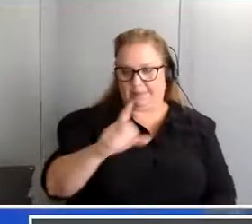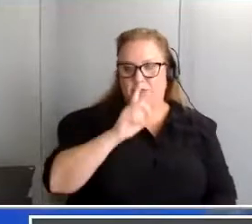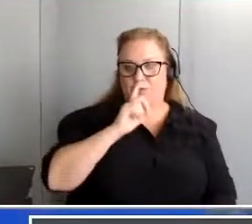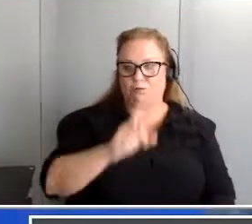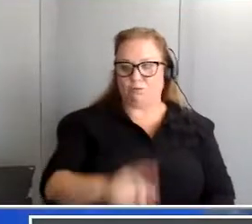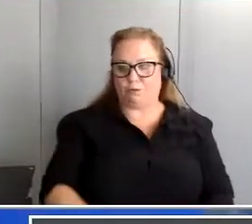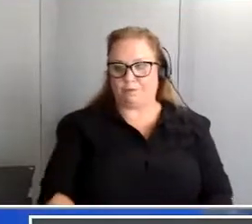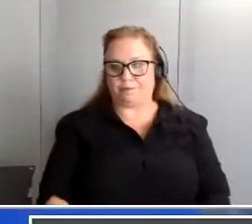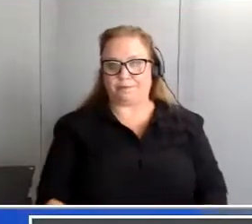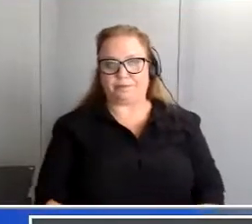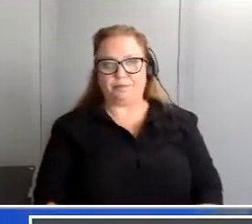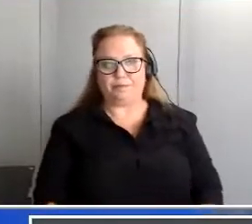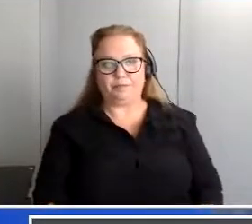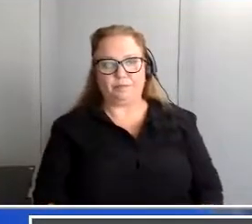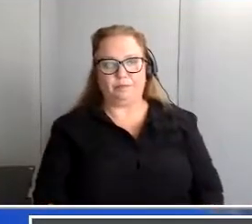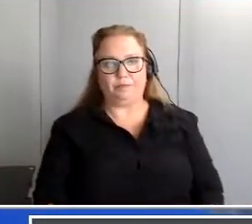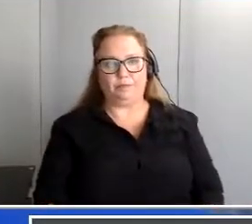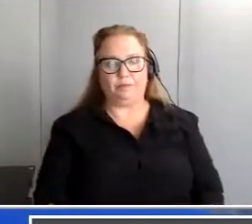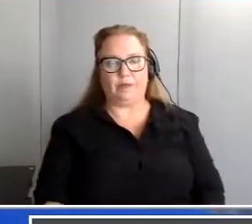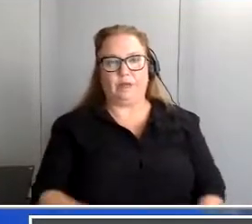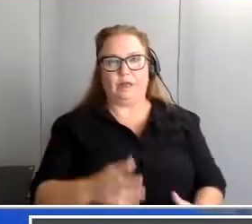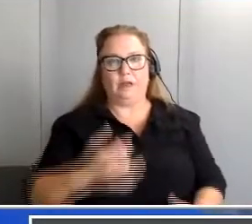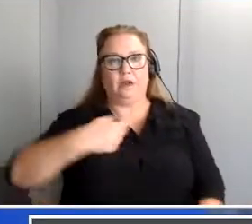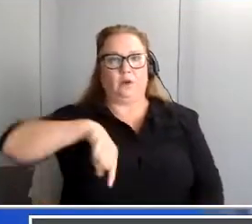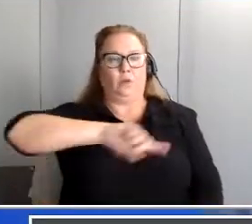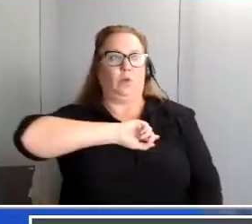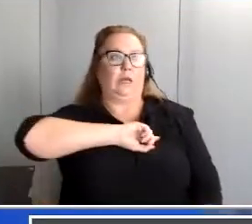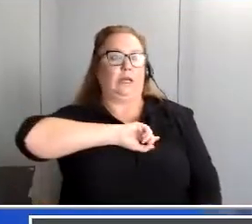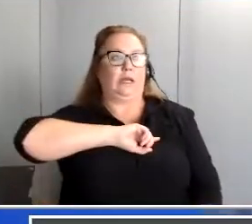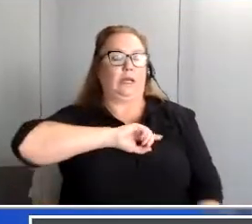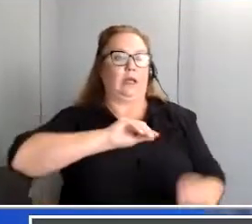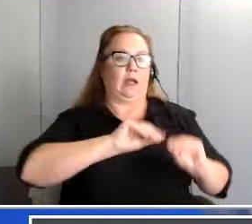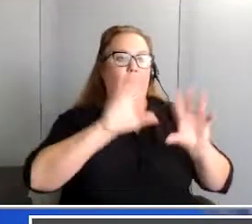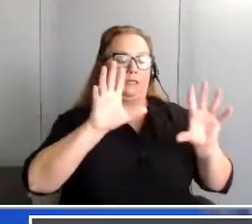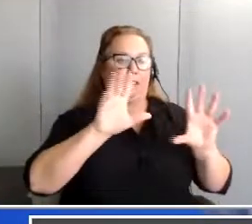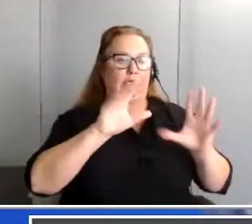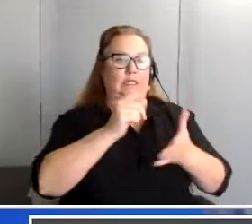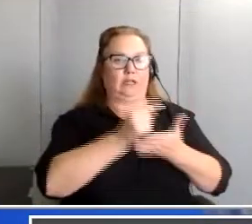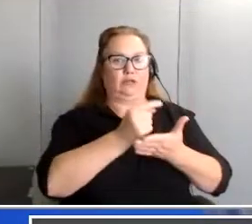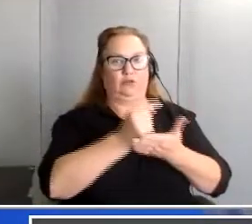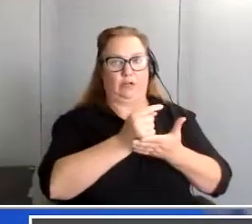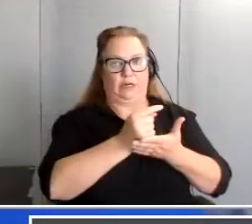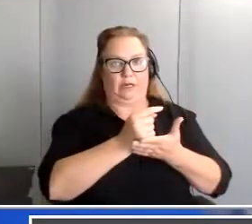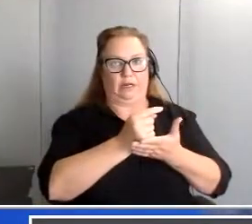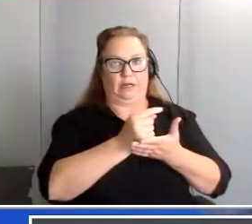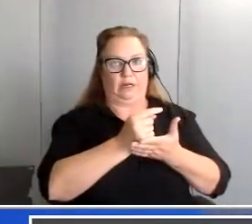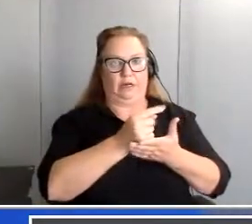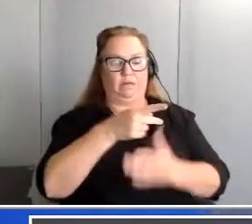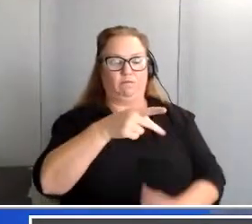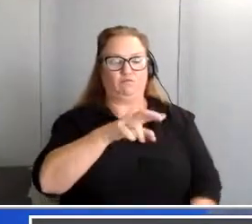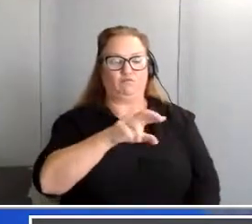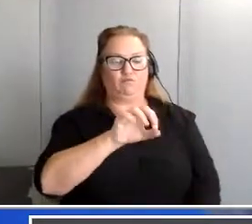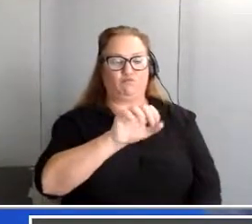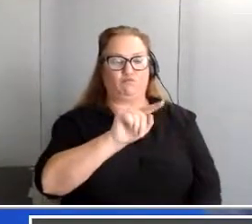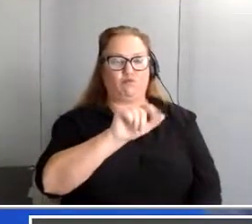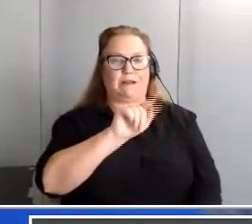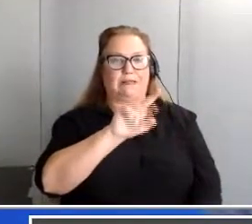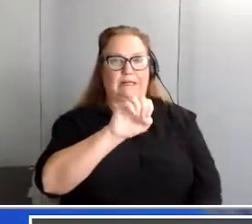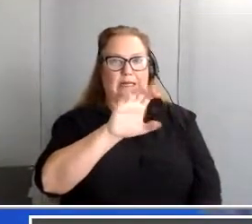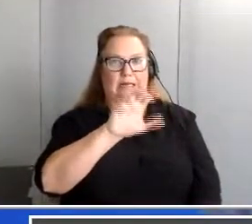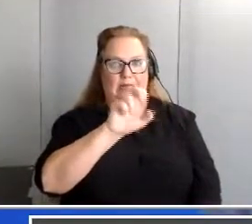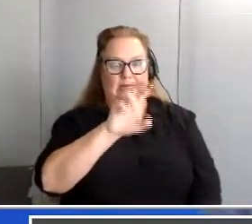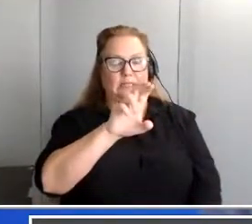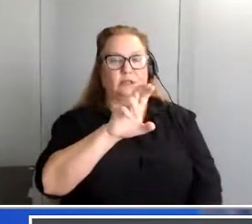I want to say we obviously treat prostate cancer patients with proton